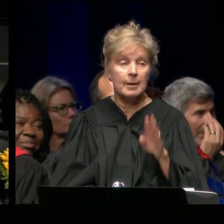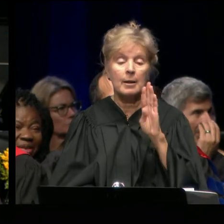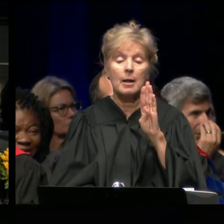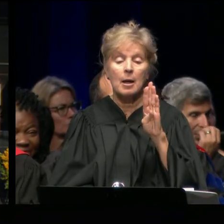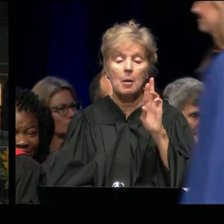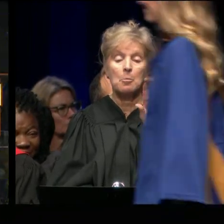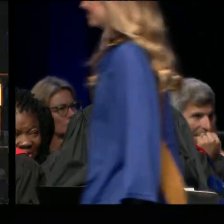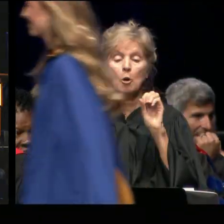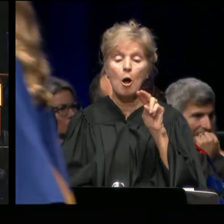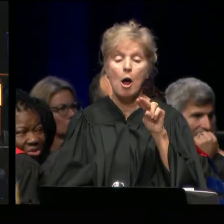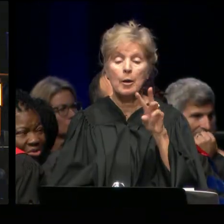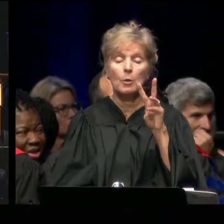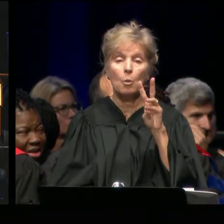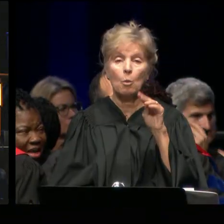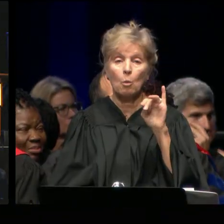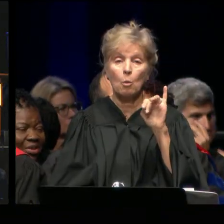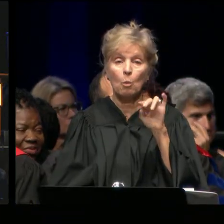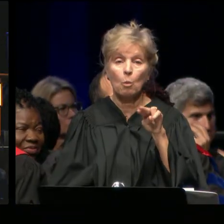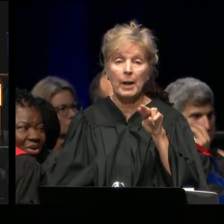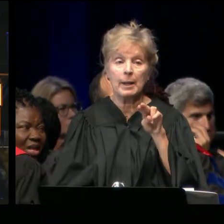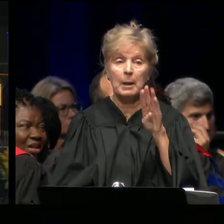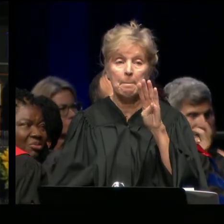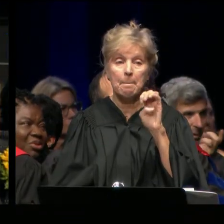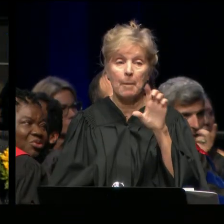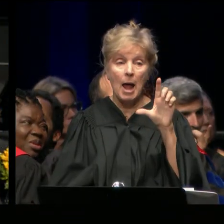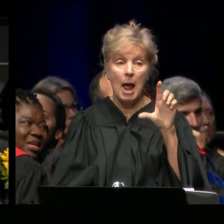Bronwyn Bell, with distinction.